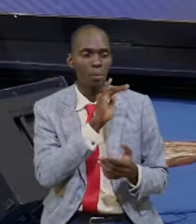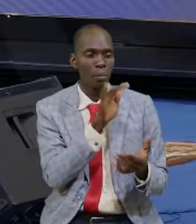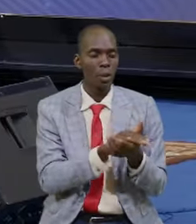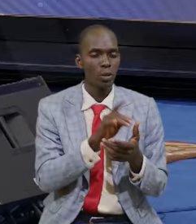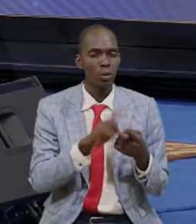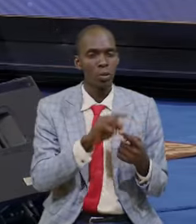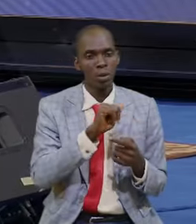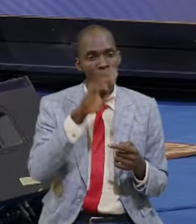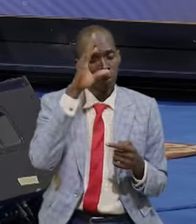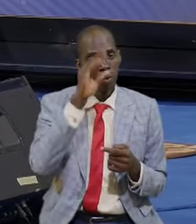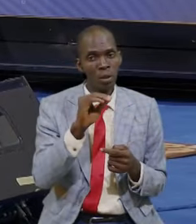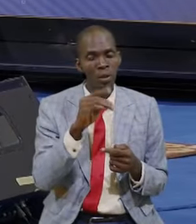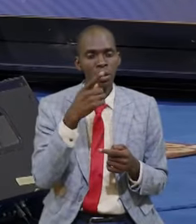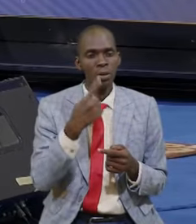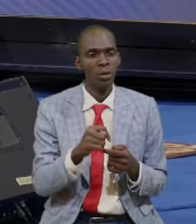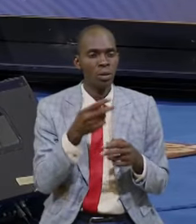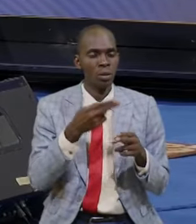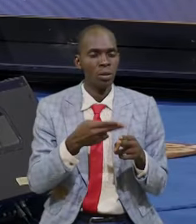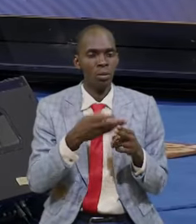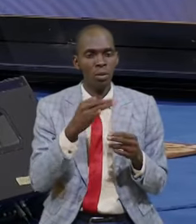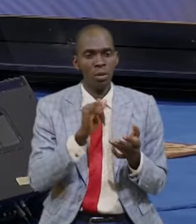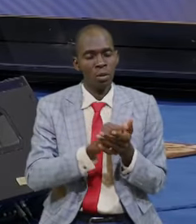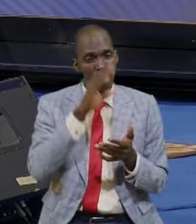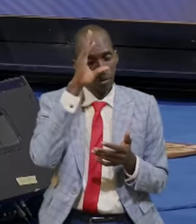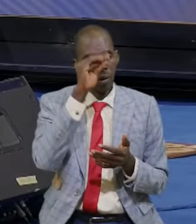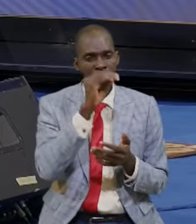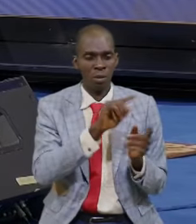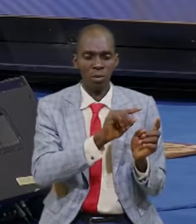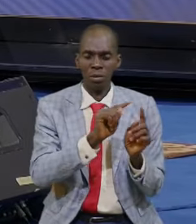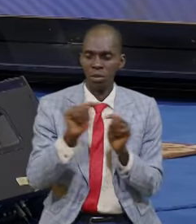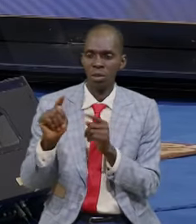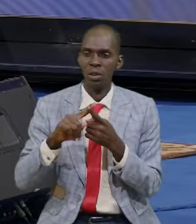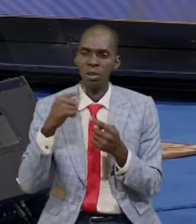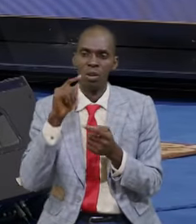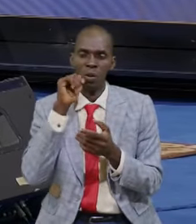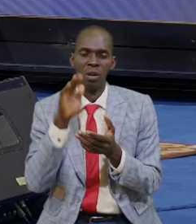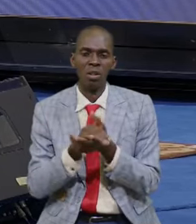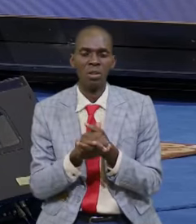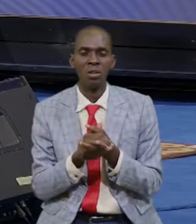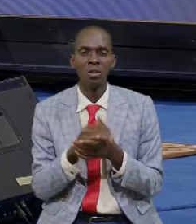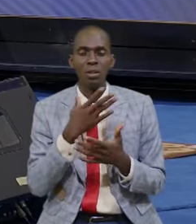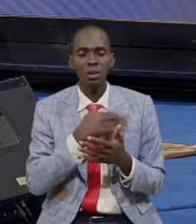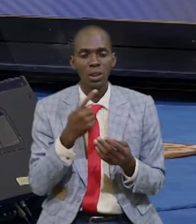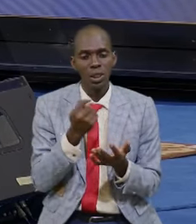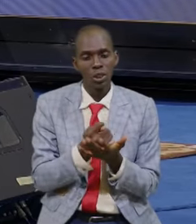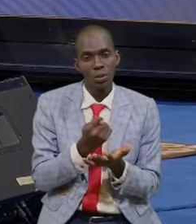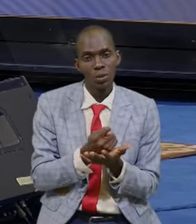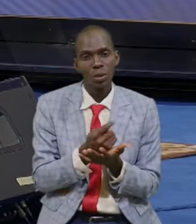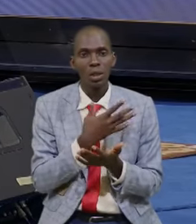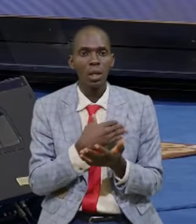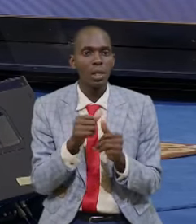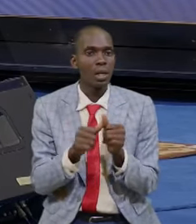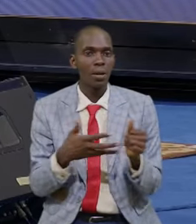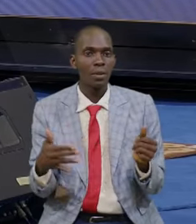the name of that man comes on the woman. The treasures and everything the